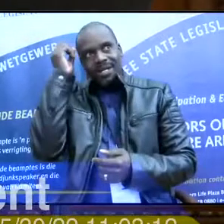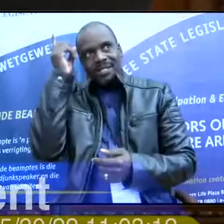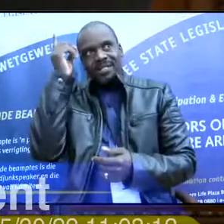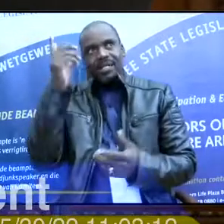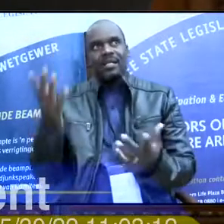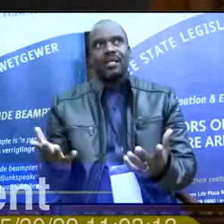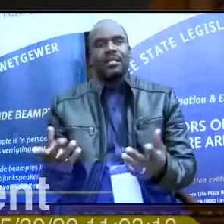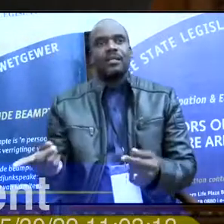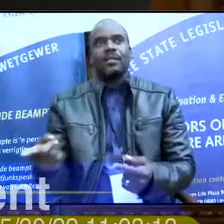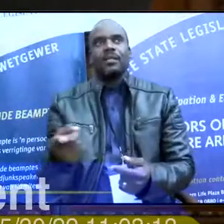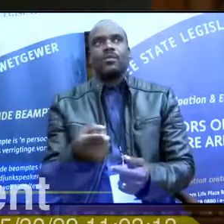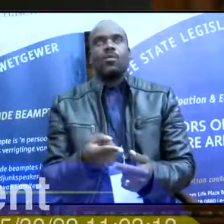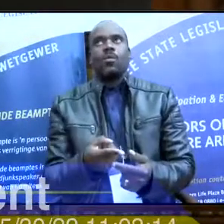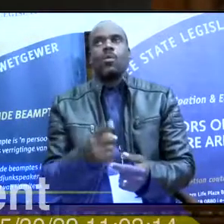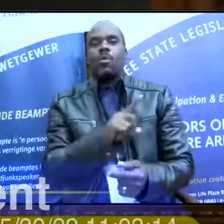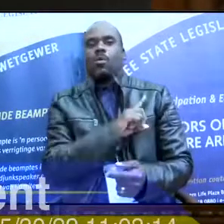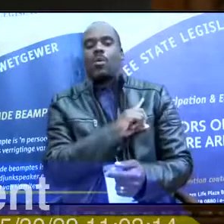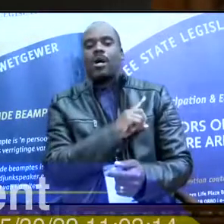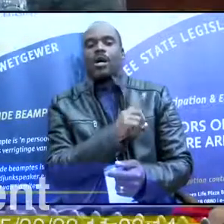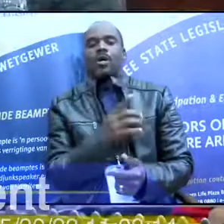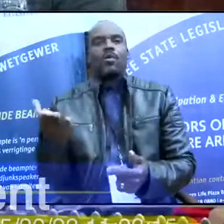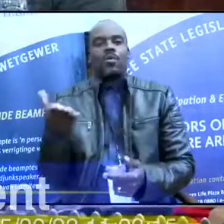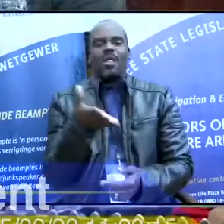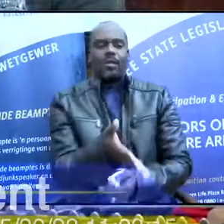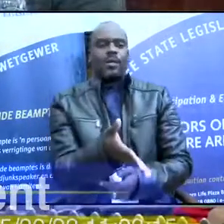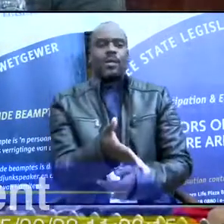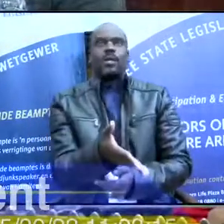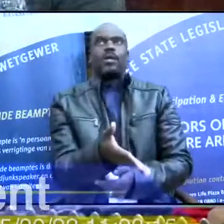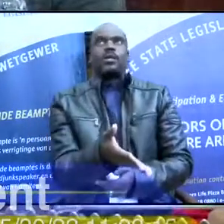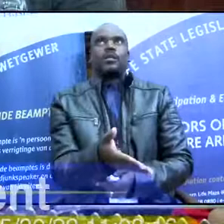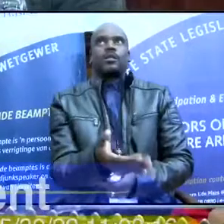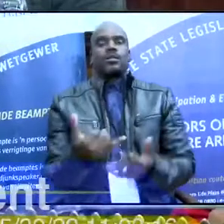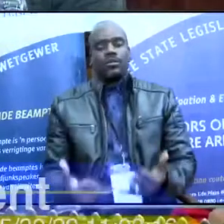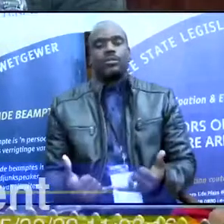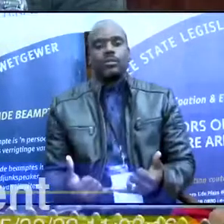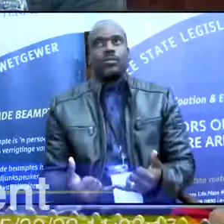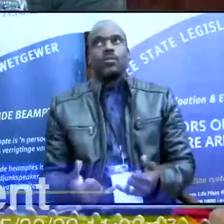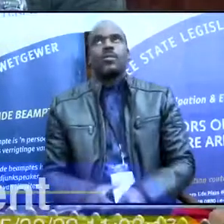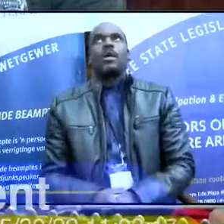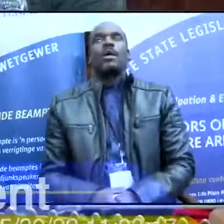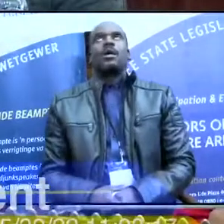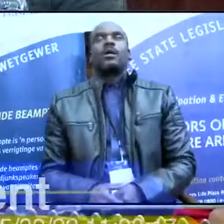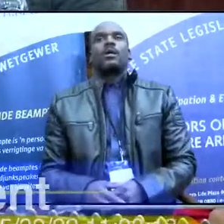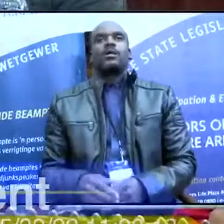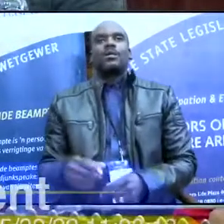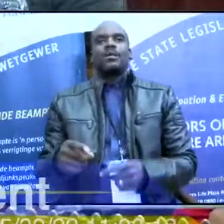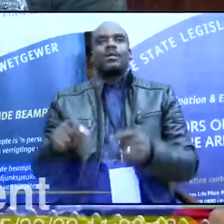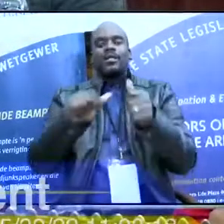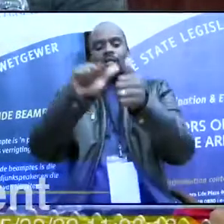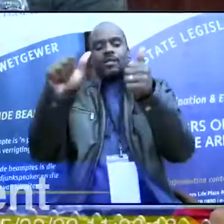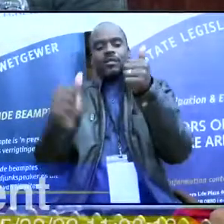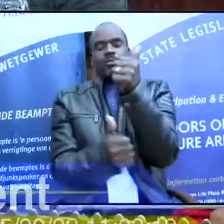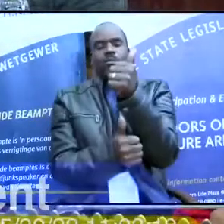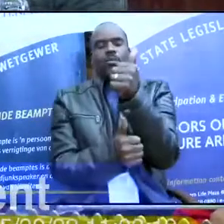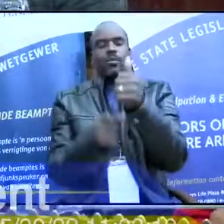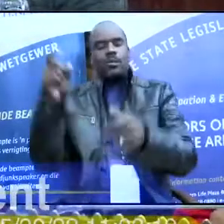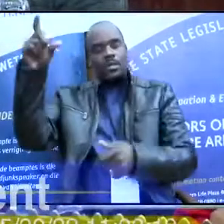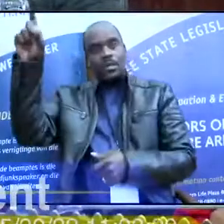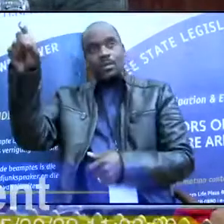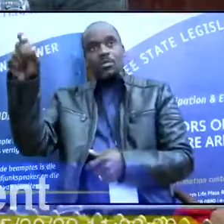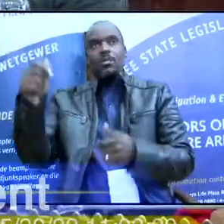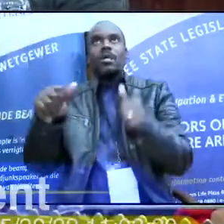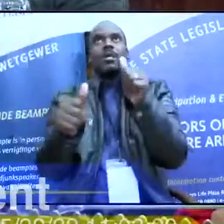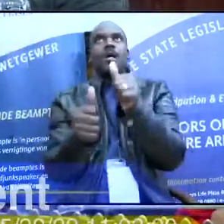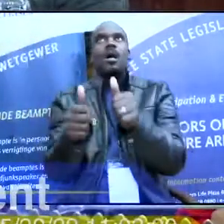macro economy so honourable program director and speaker if we look at a broad overview of the global